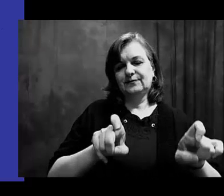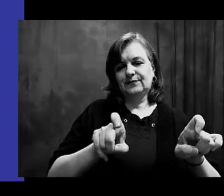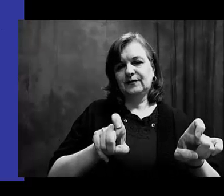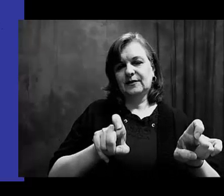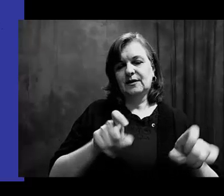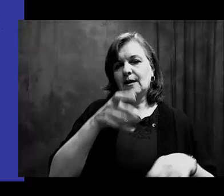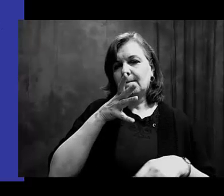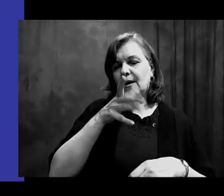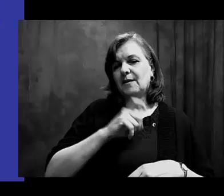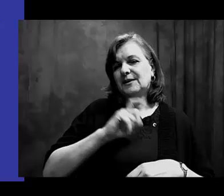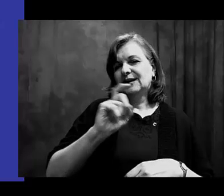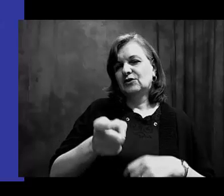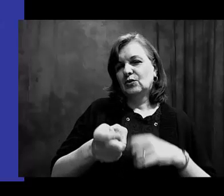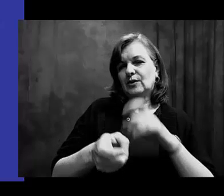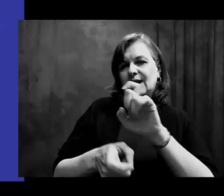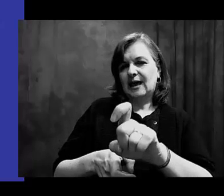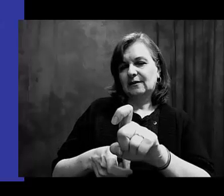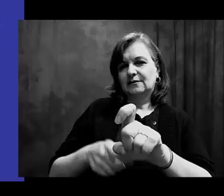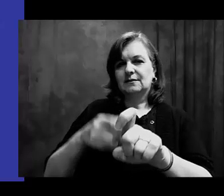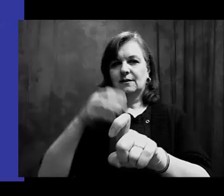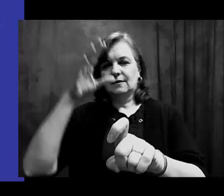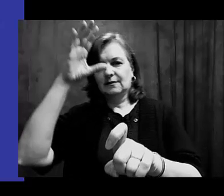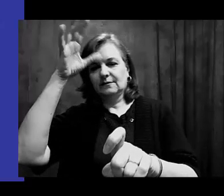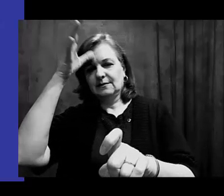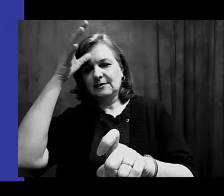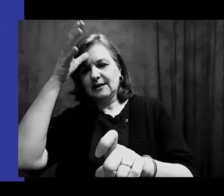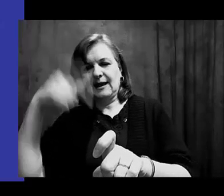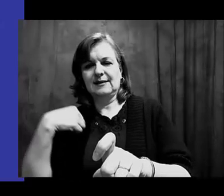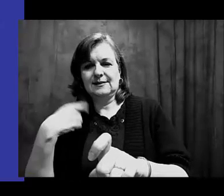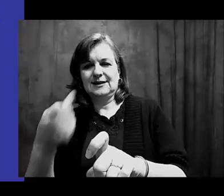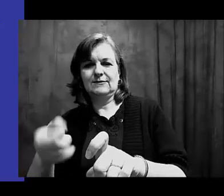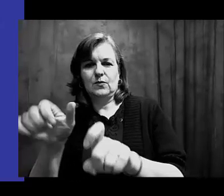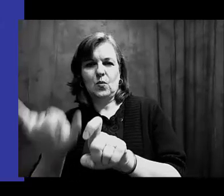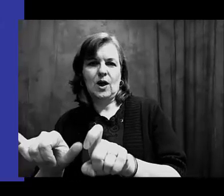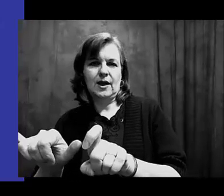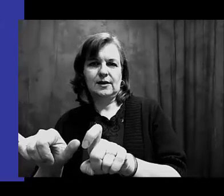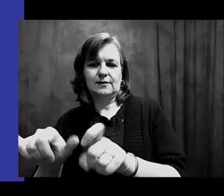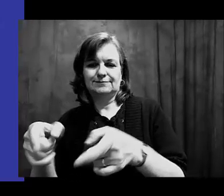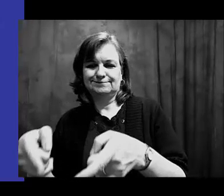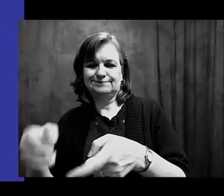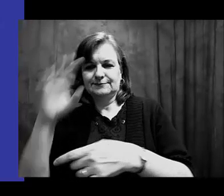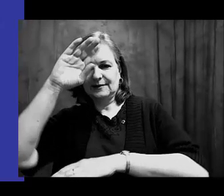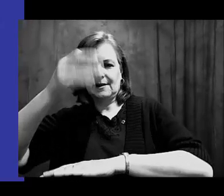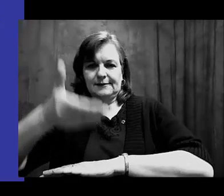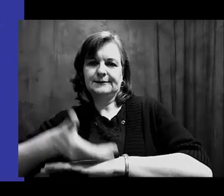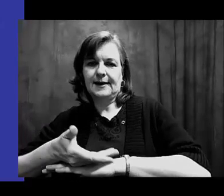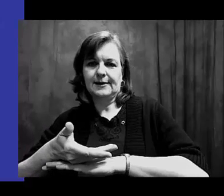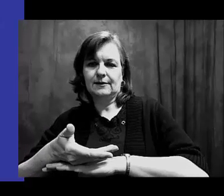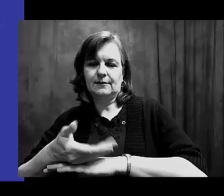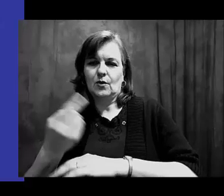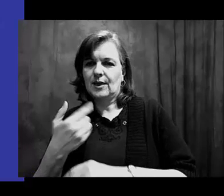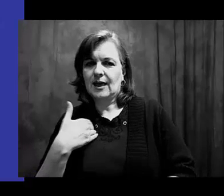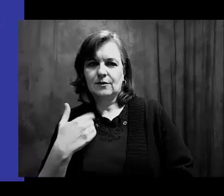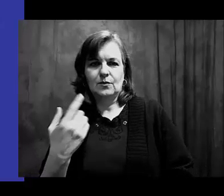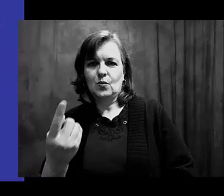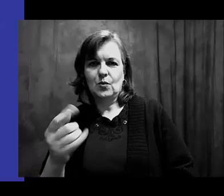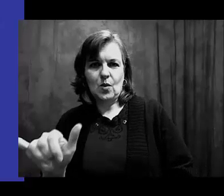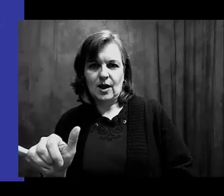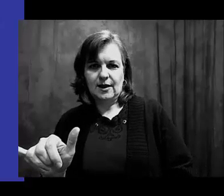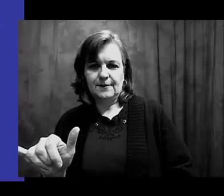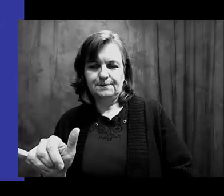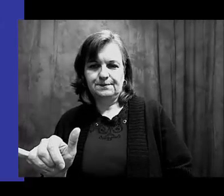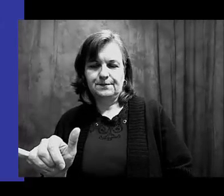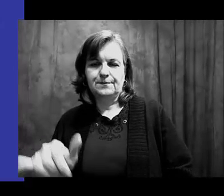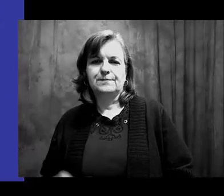So if we set up our Punnett square, mom is XX, dad is XY, our offspring are